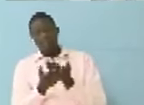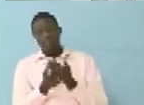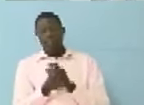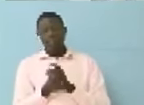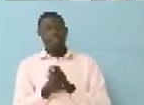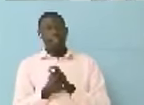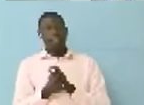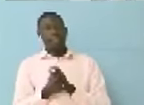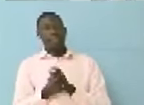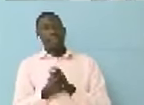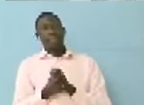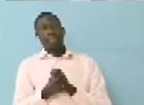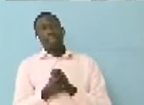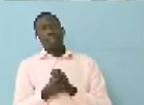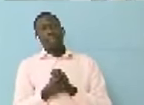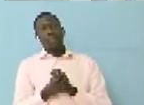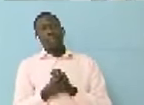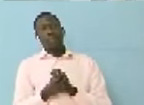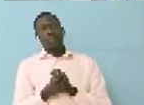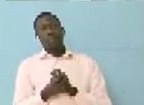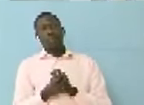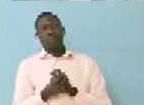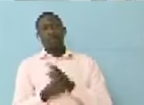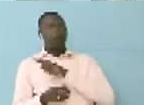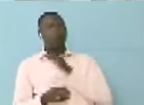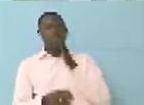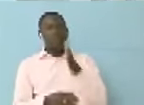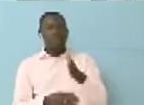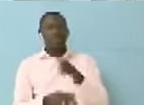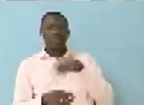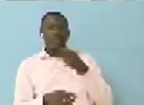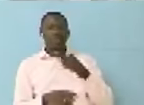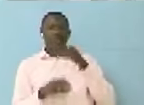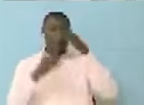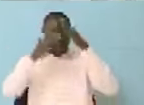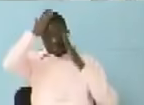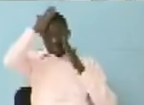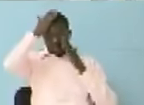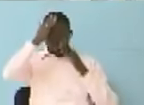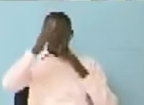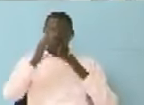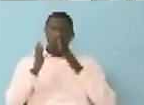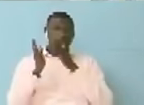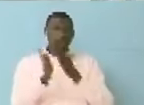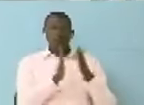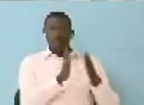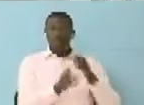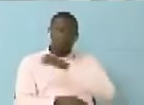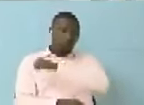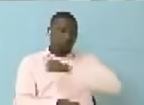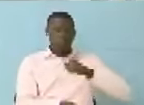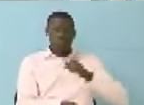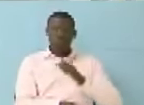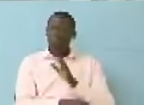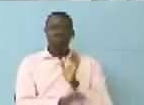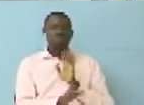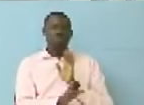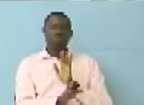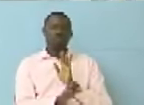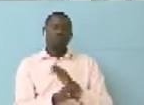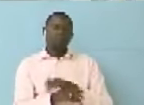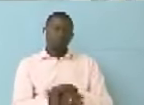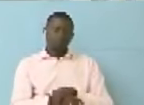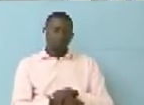It is not right for the military to stage a coup.